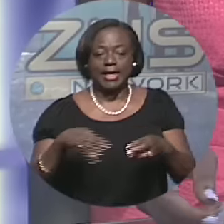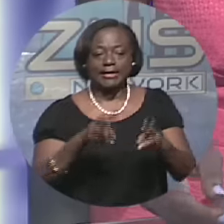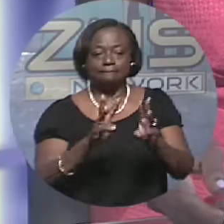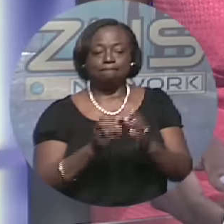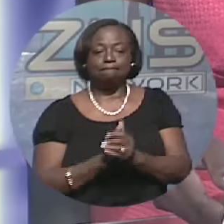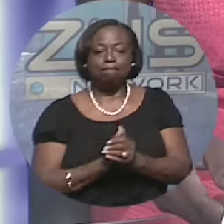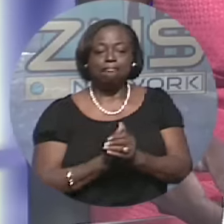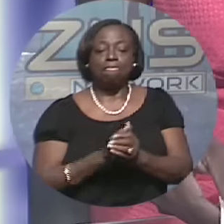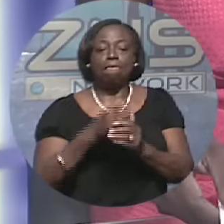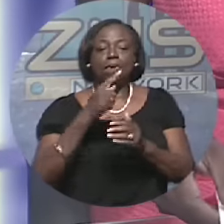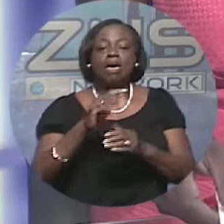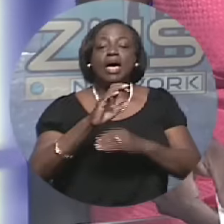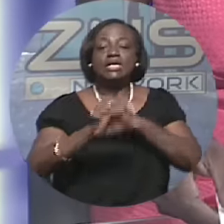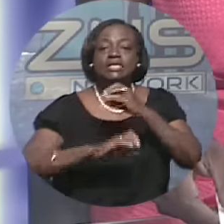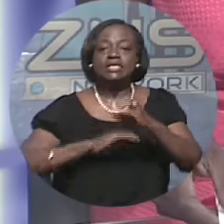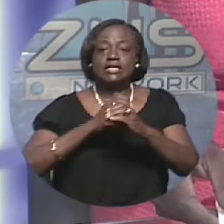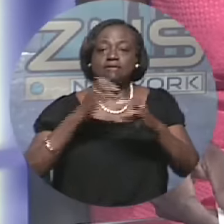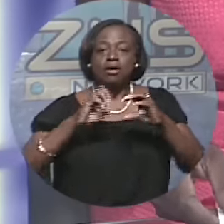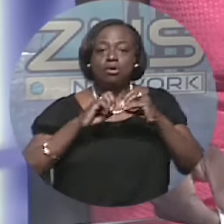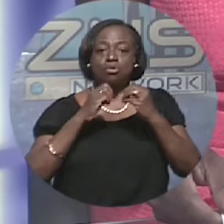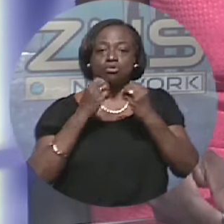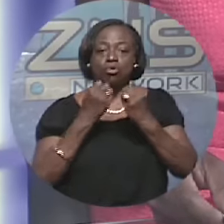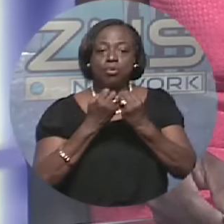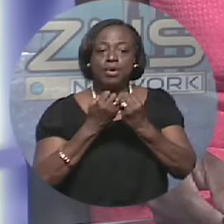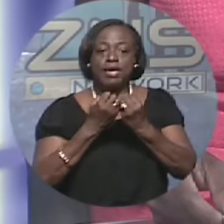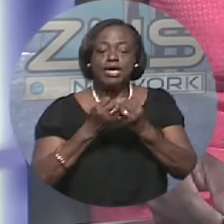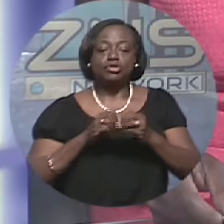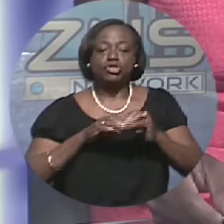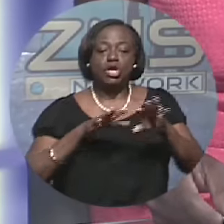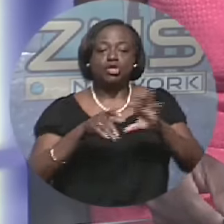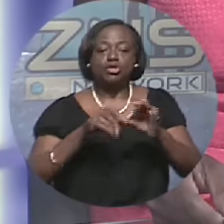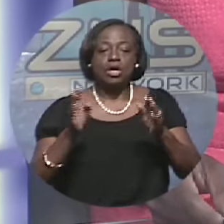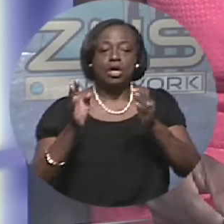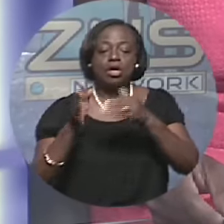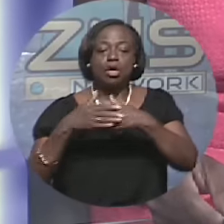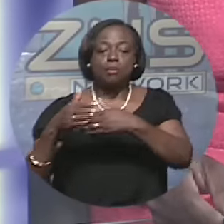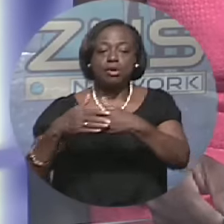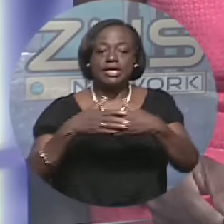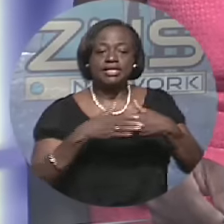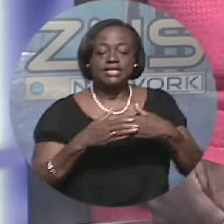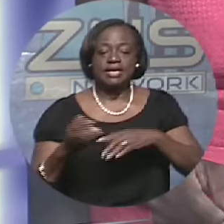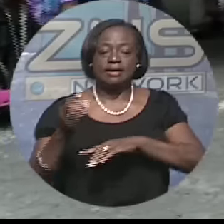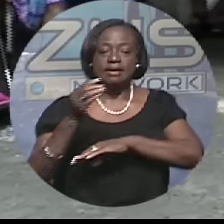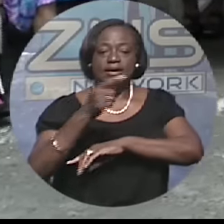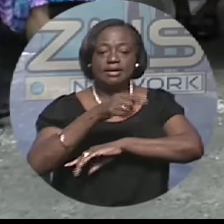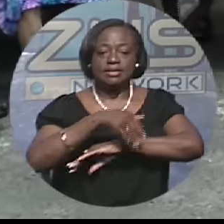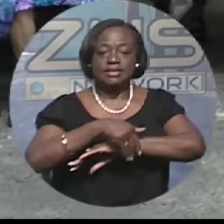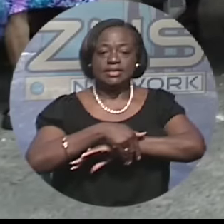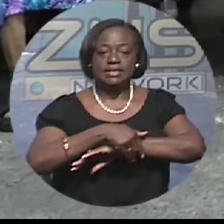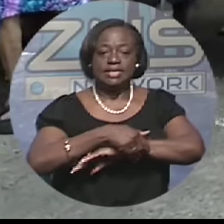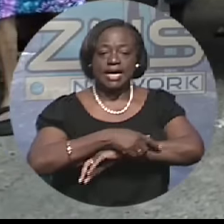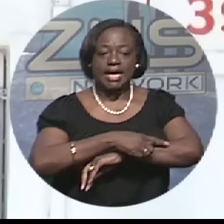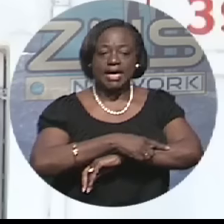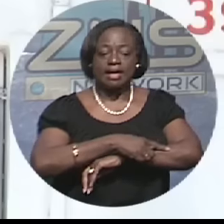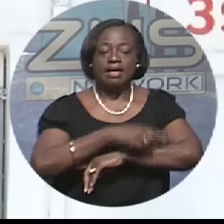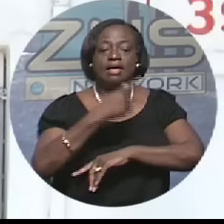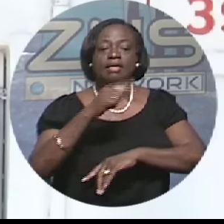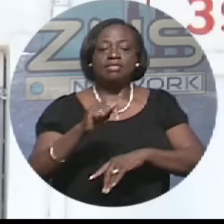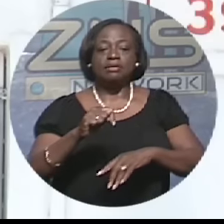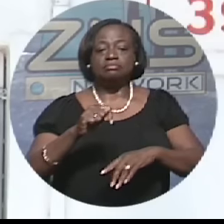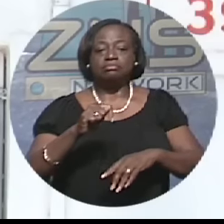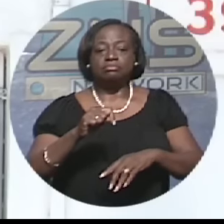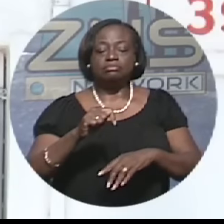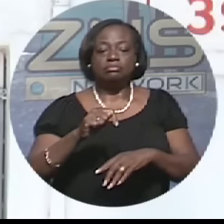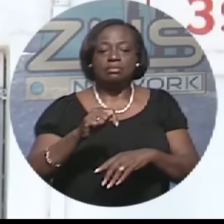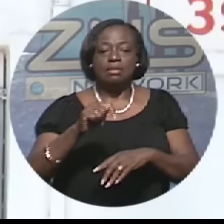A civic organization reaching out into the community today, members of the Rotary Club of East Nassau, lending a helping hand to the residents at